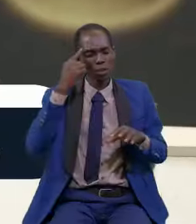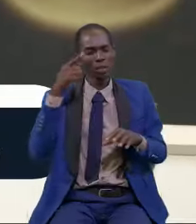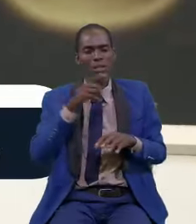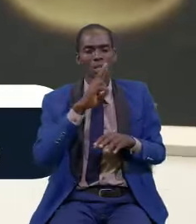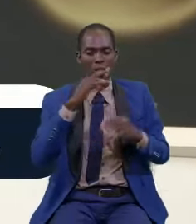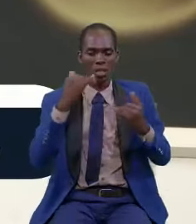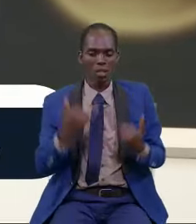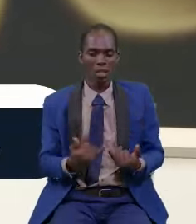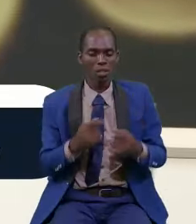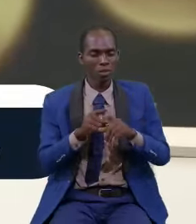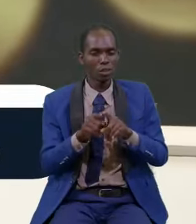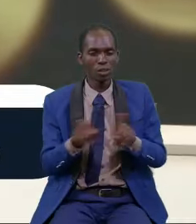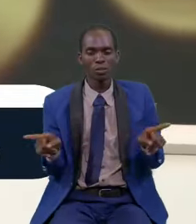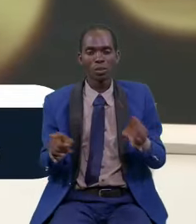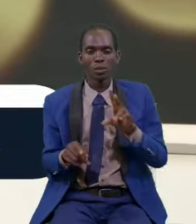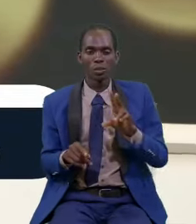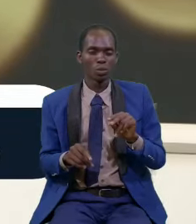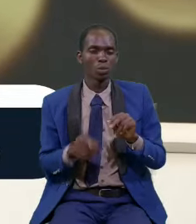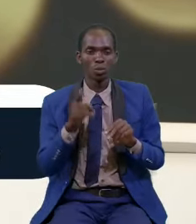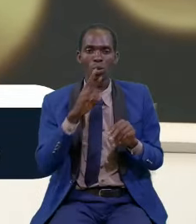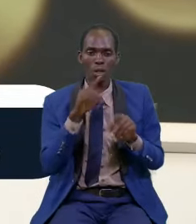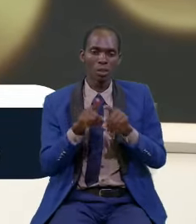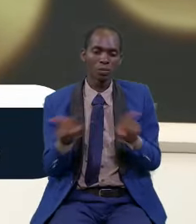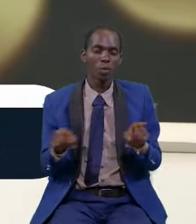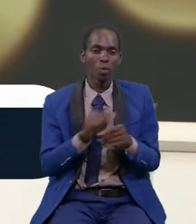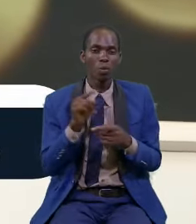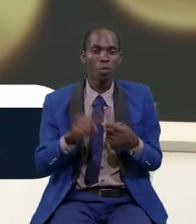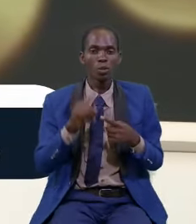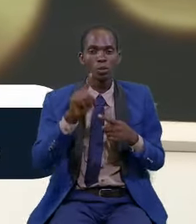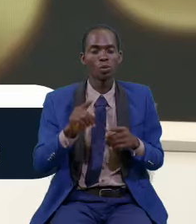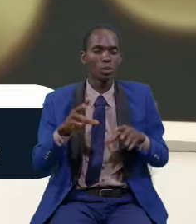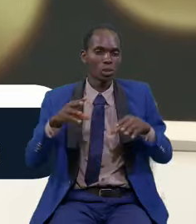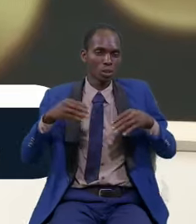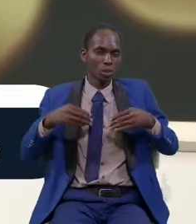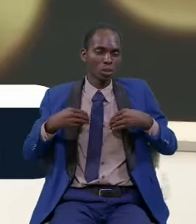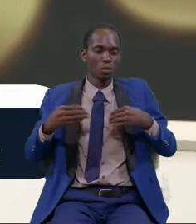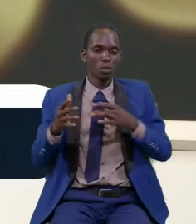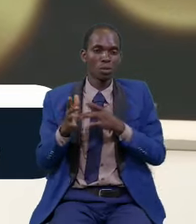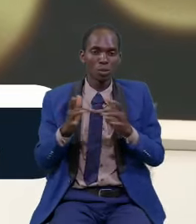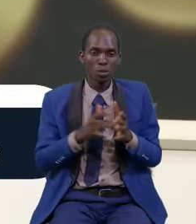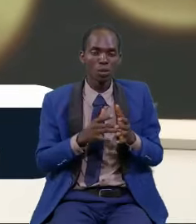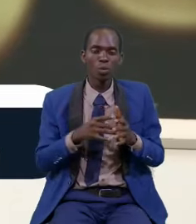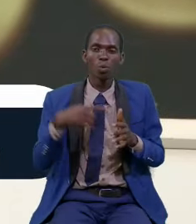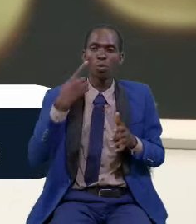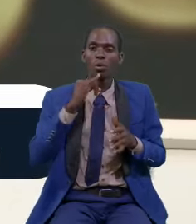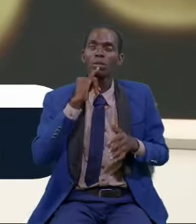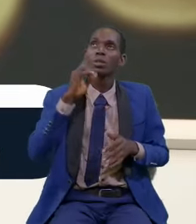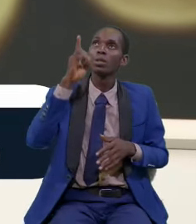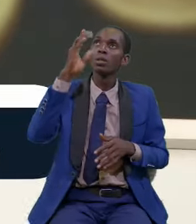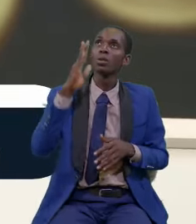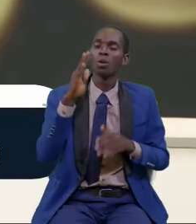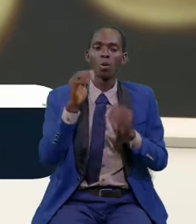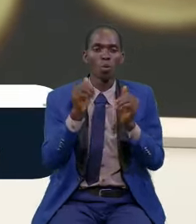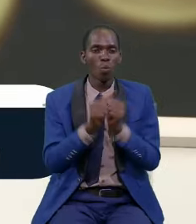you receive Emmanuel, God with us, God in us, God